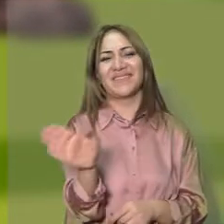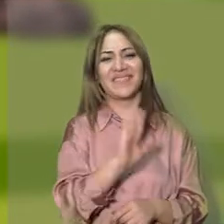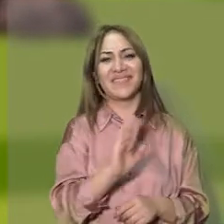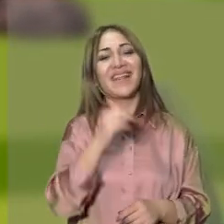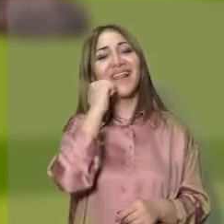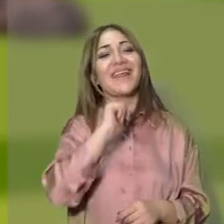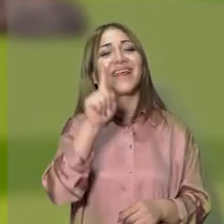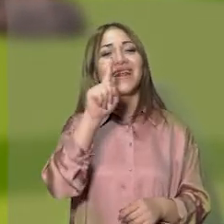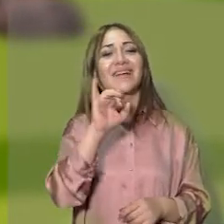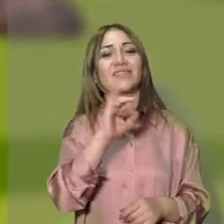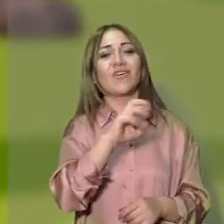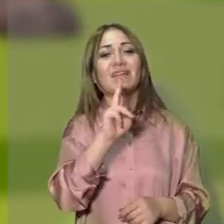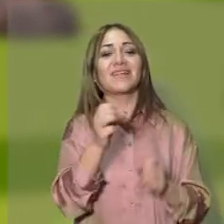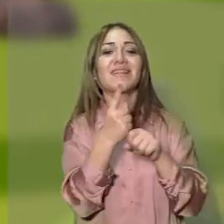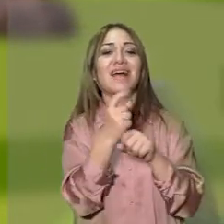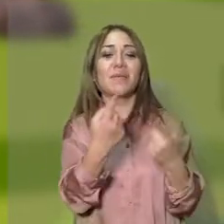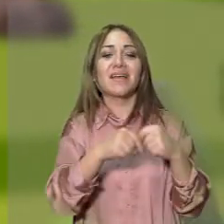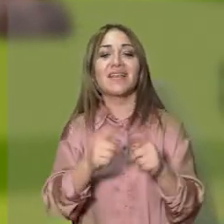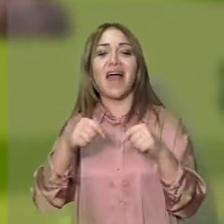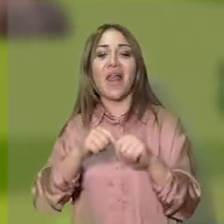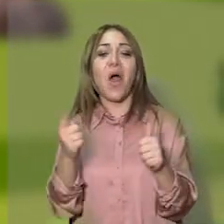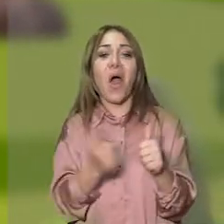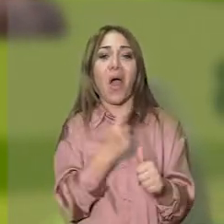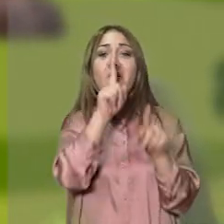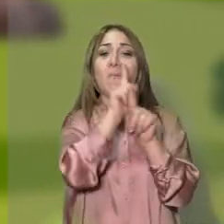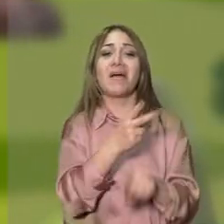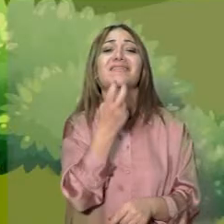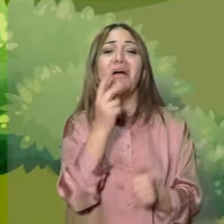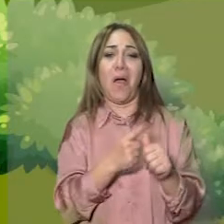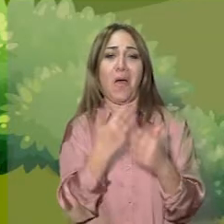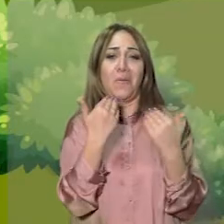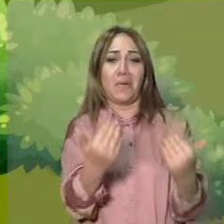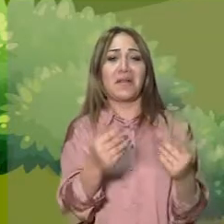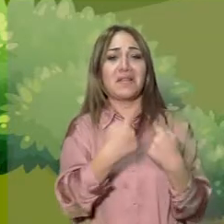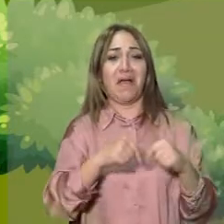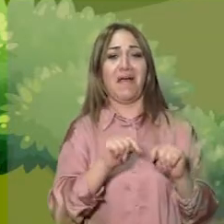not. Those are the hilarious names of four of Kndzoresk's 11 neighborhoods.